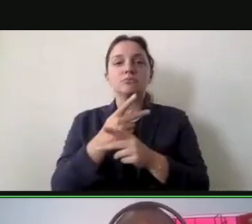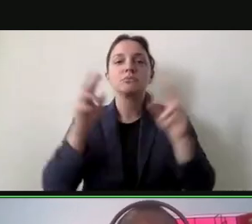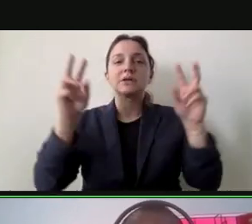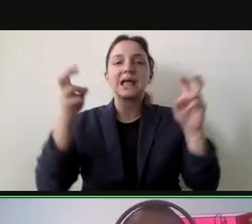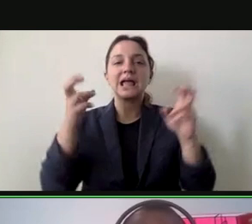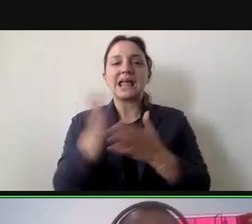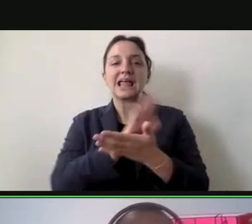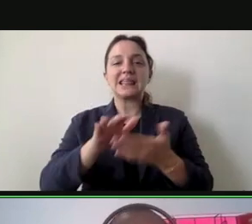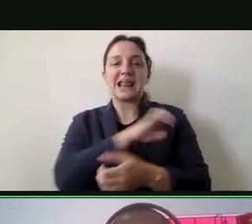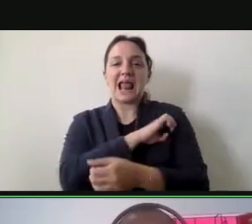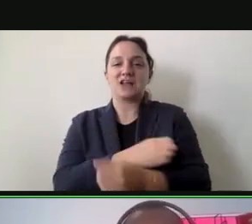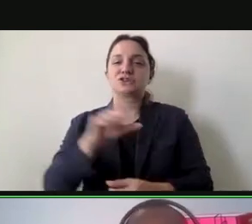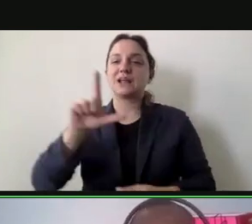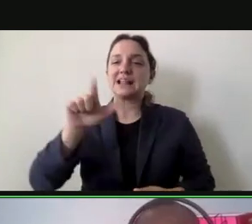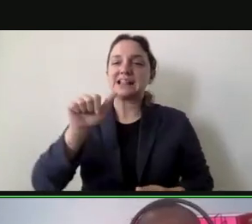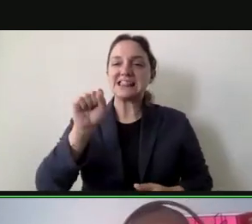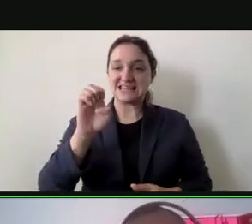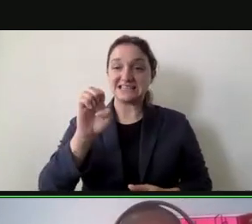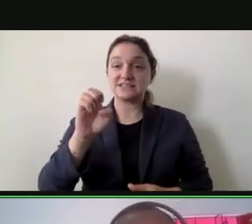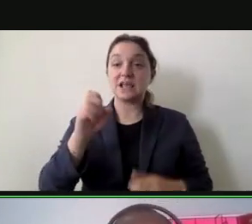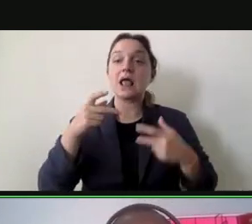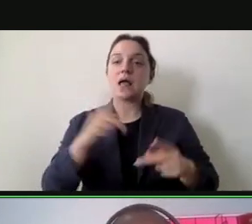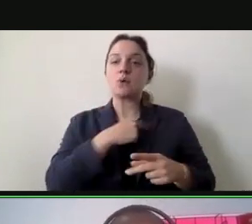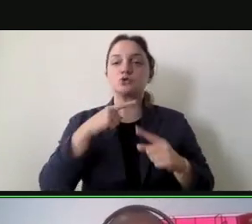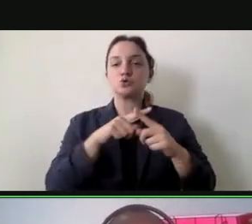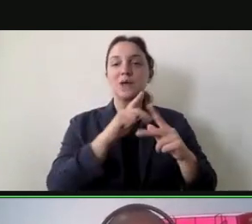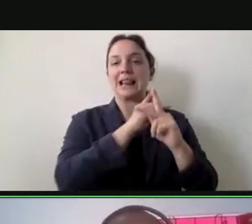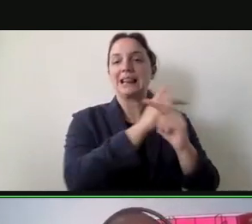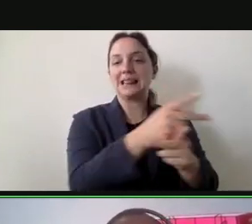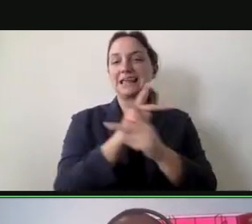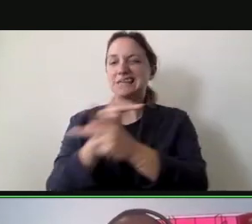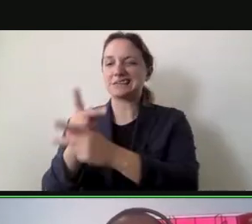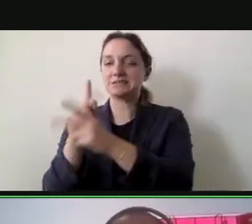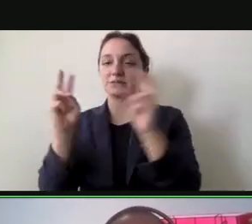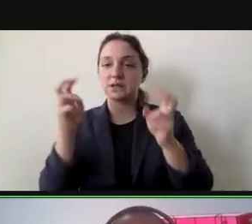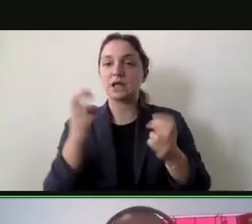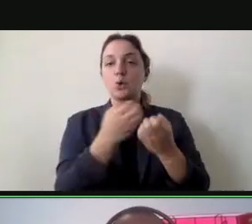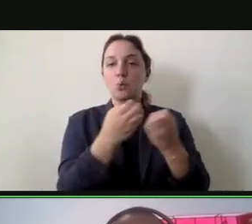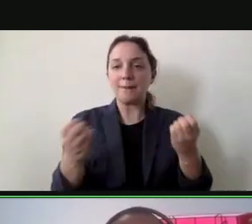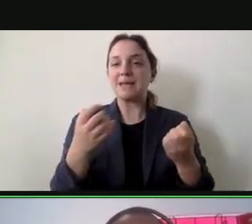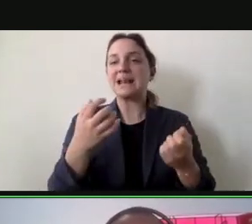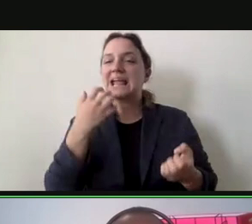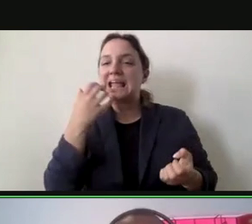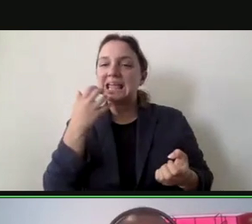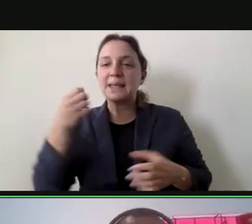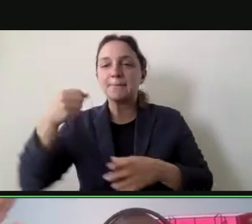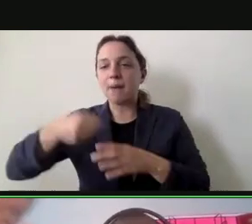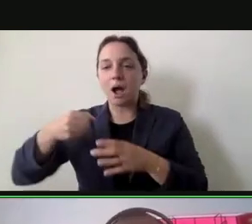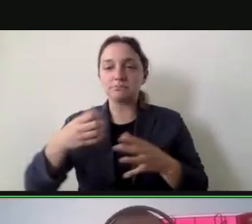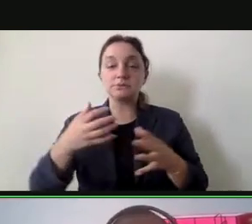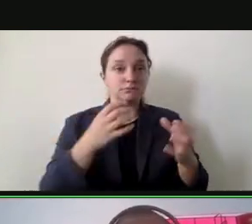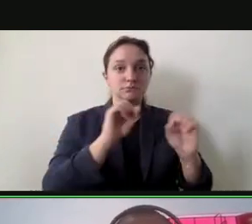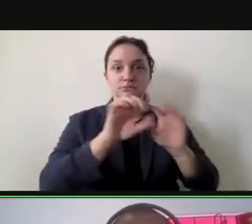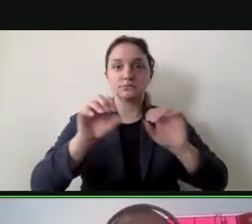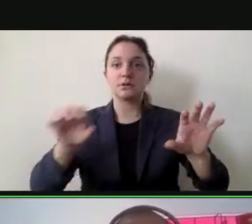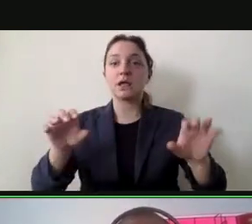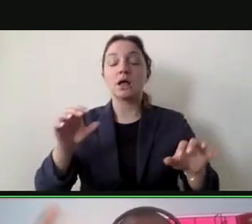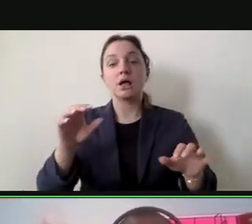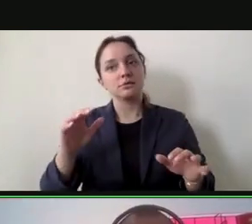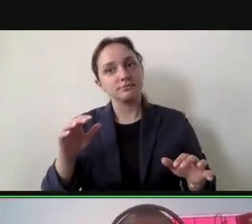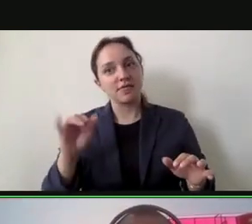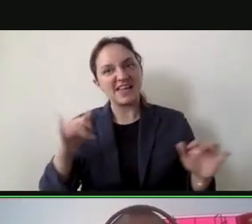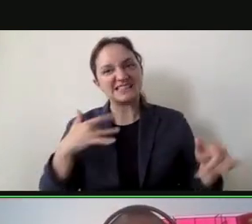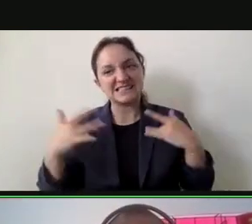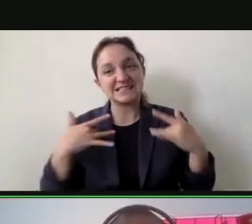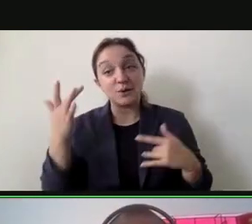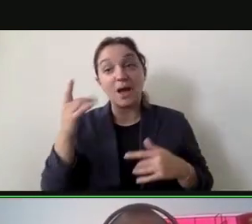to lease decarbonization equipment and heat pumps to building owners. And we're really excited about that product because it allows low-income people to